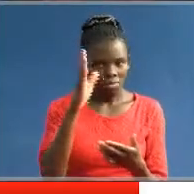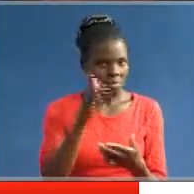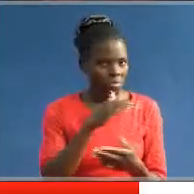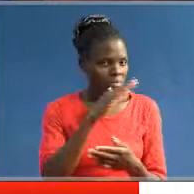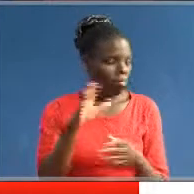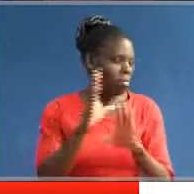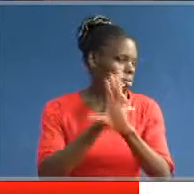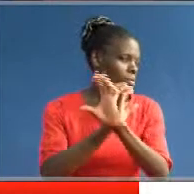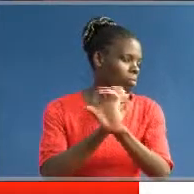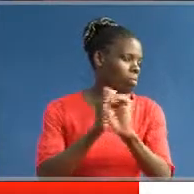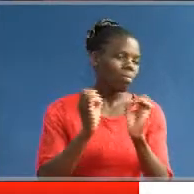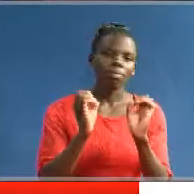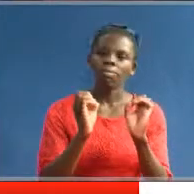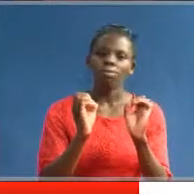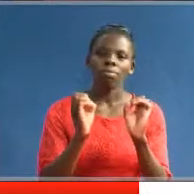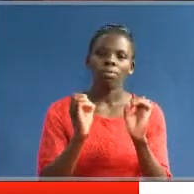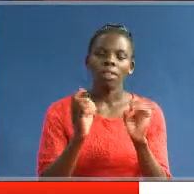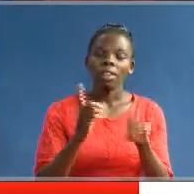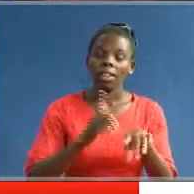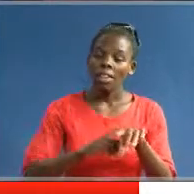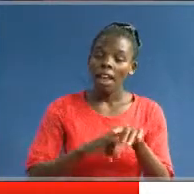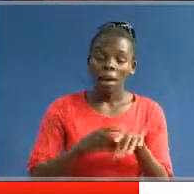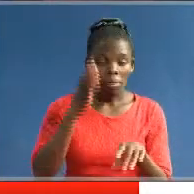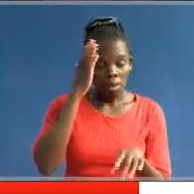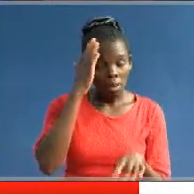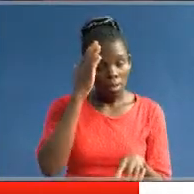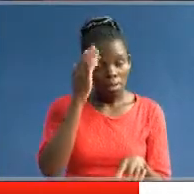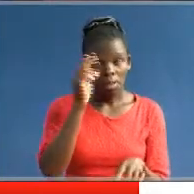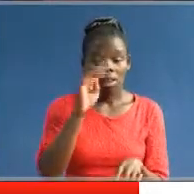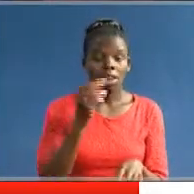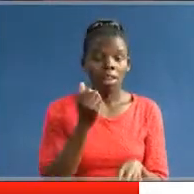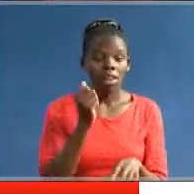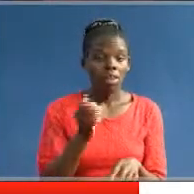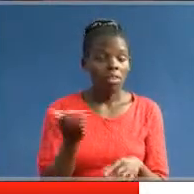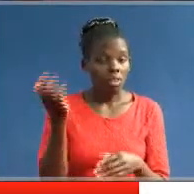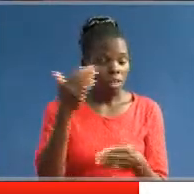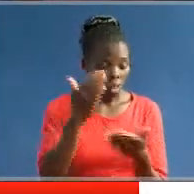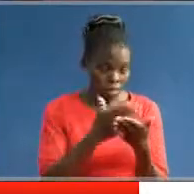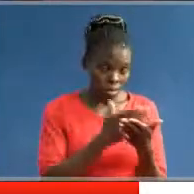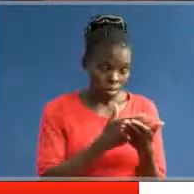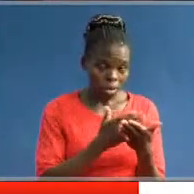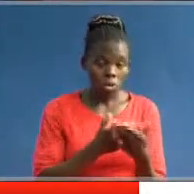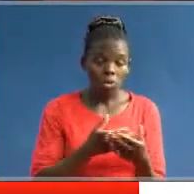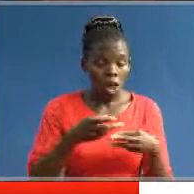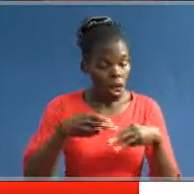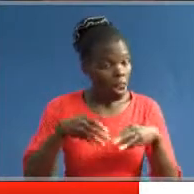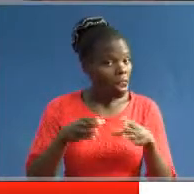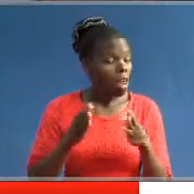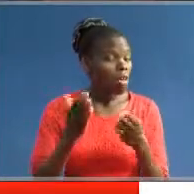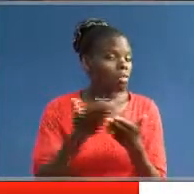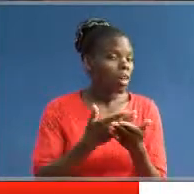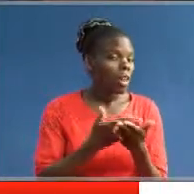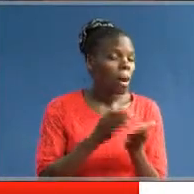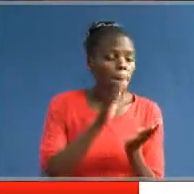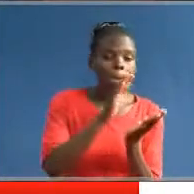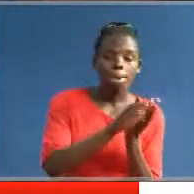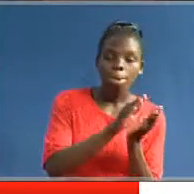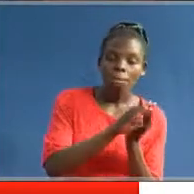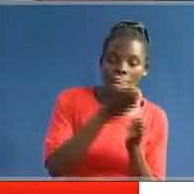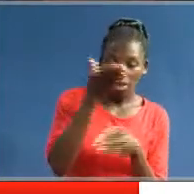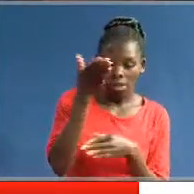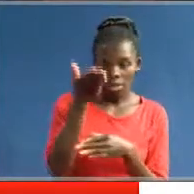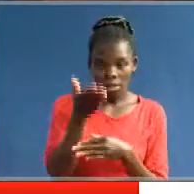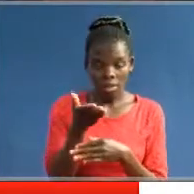offense. Once the KRA discovers that you have not filed your returns, you're allowed to file it, your books of accounts are audited,